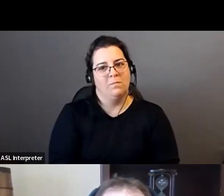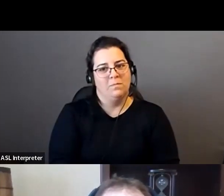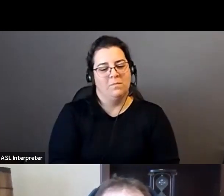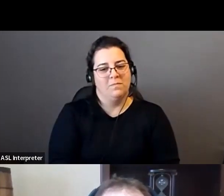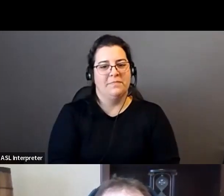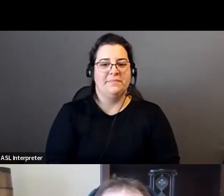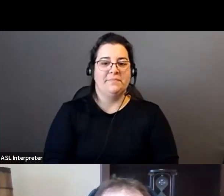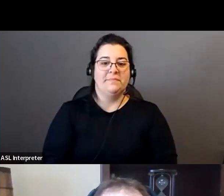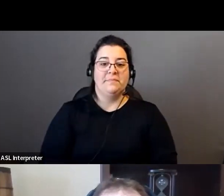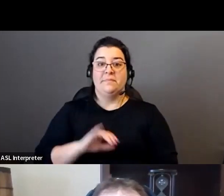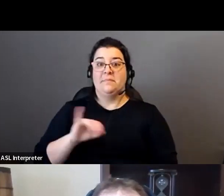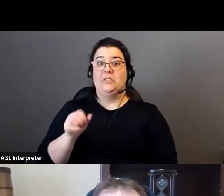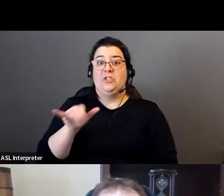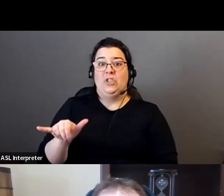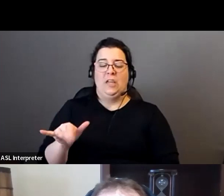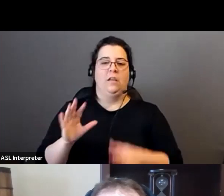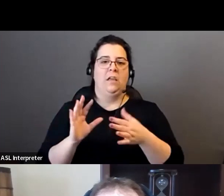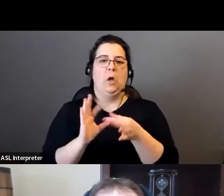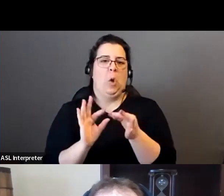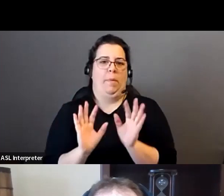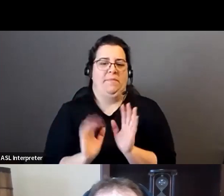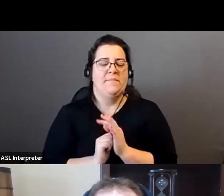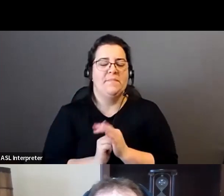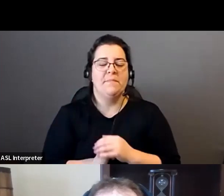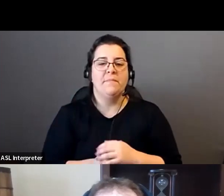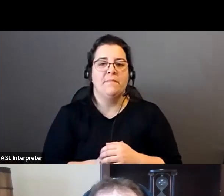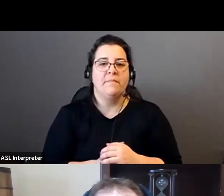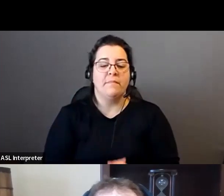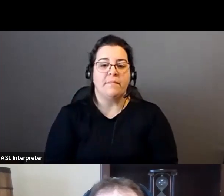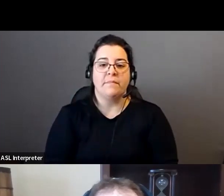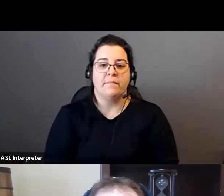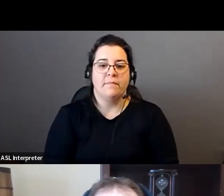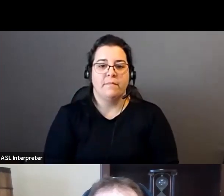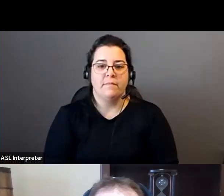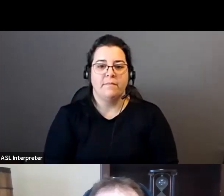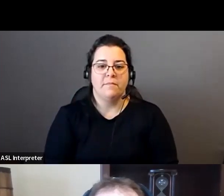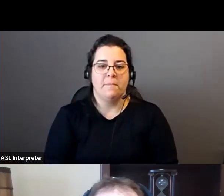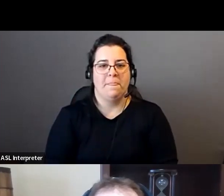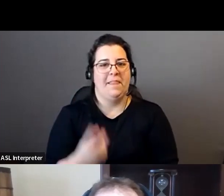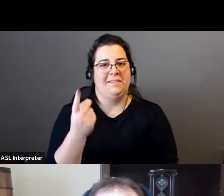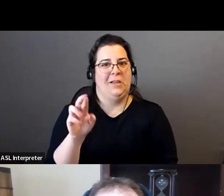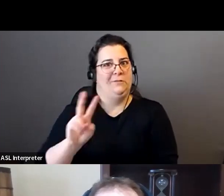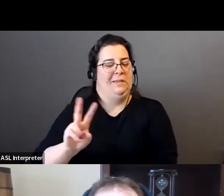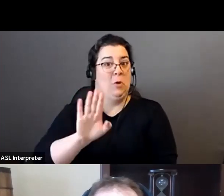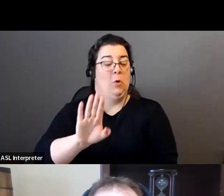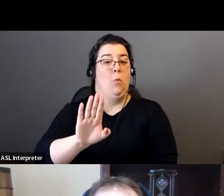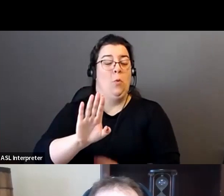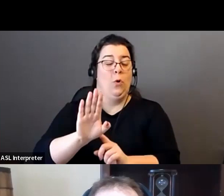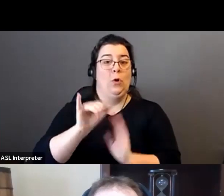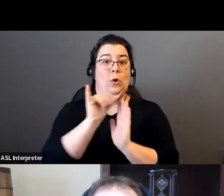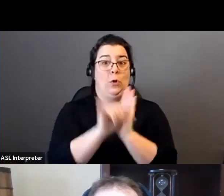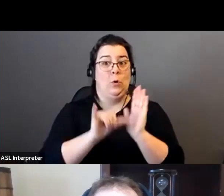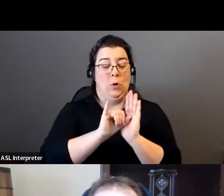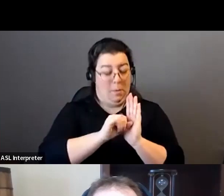I don't have a question, but I actually have a comment. I was just waiting to the end. I went through a bunch of your YouTube videos, and the